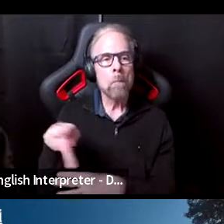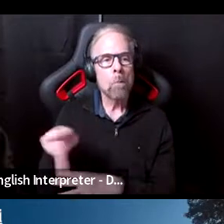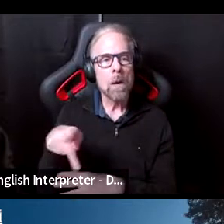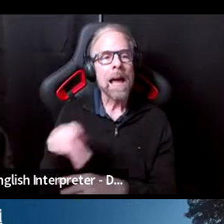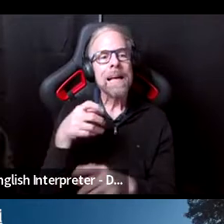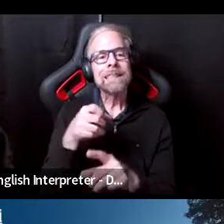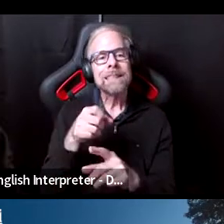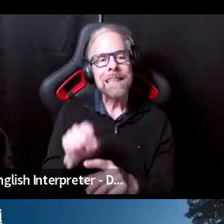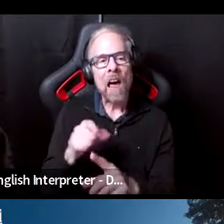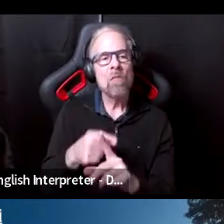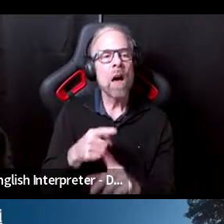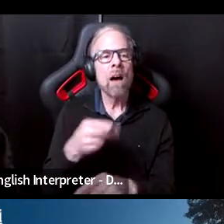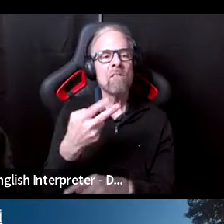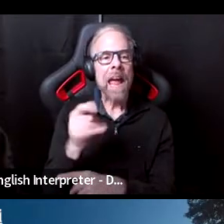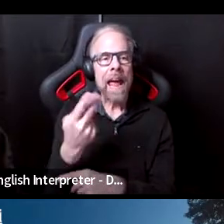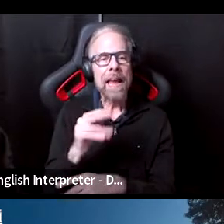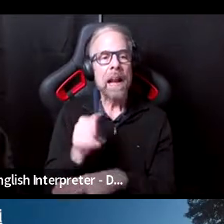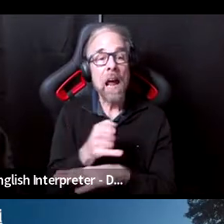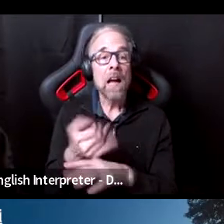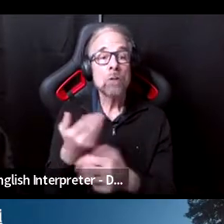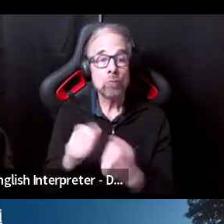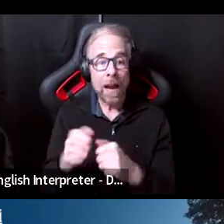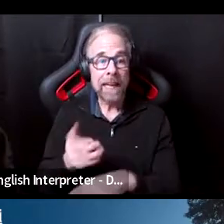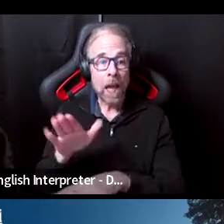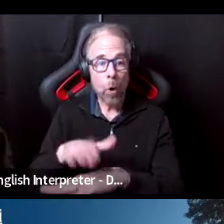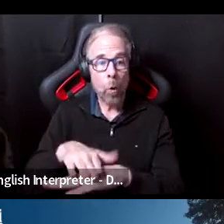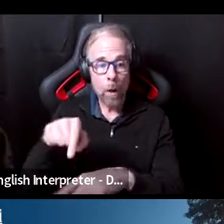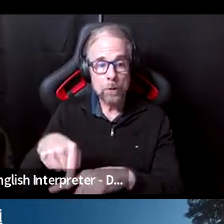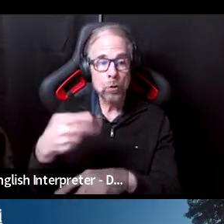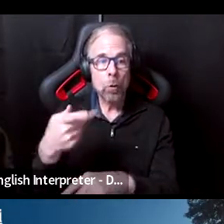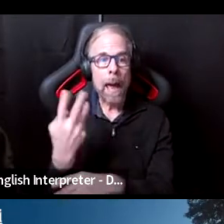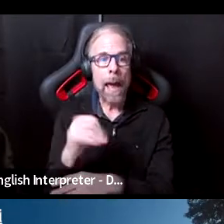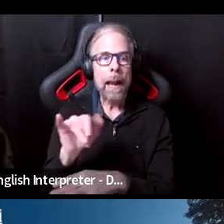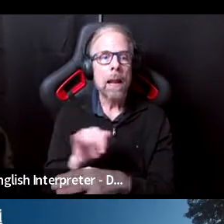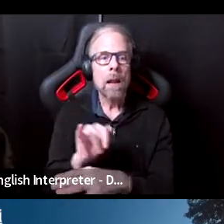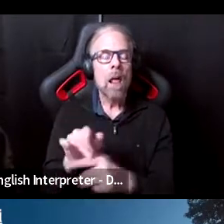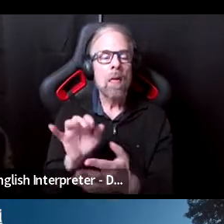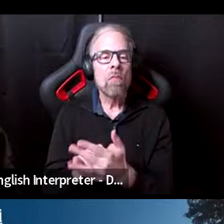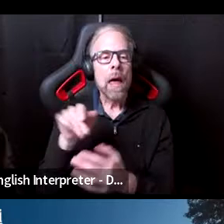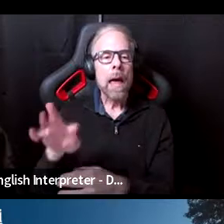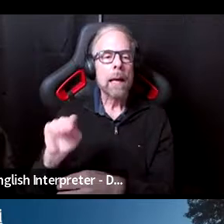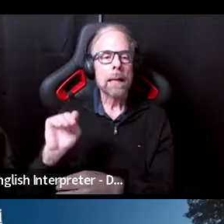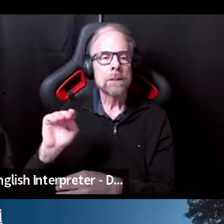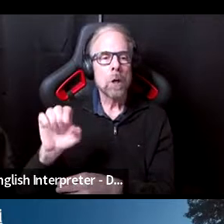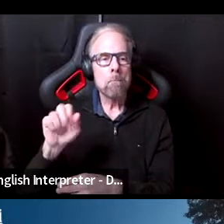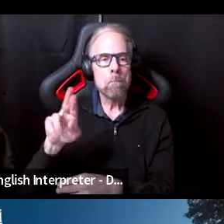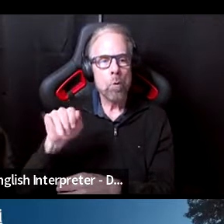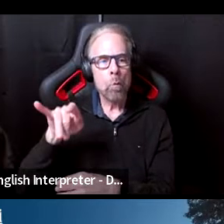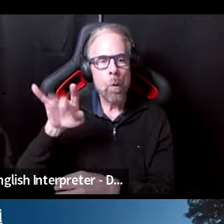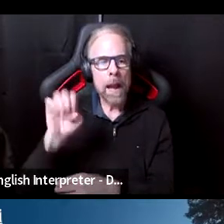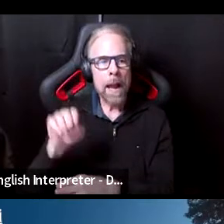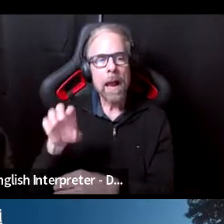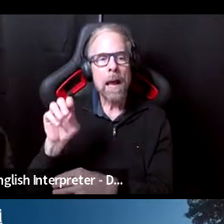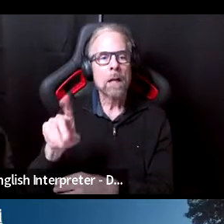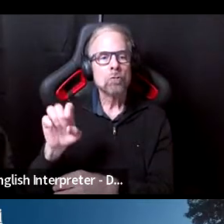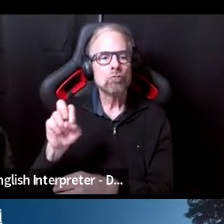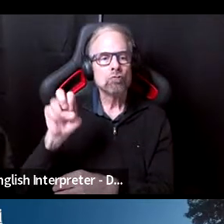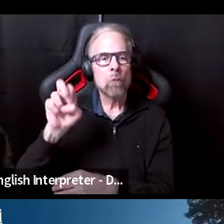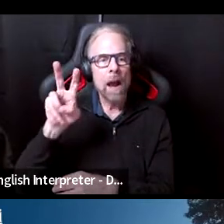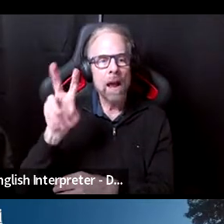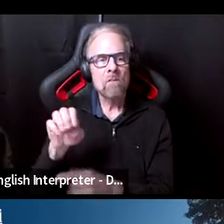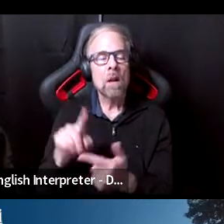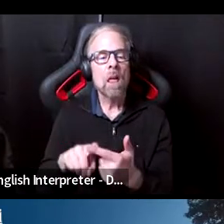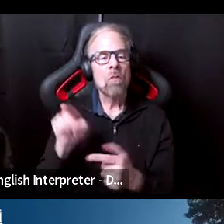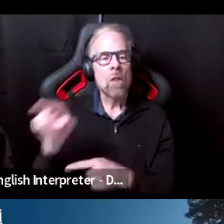Island, trying to access Hayden Island, the exit would be at Marine Drive. There'll be a separate, you'll be exiting along Marine Drive traffic. There'll